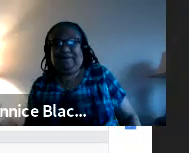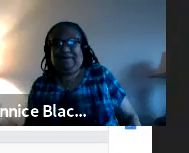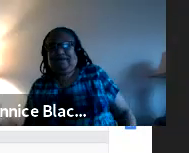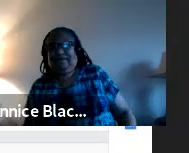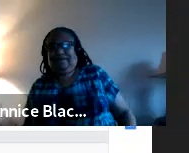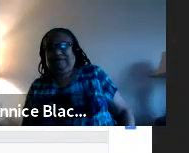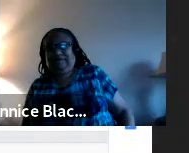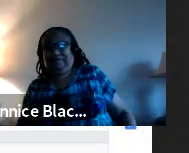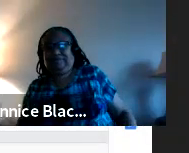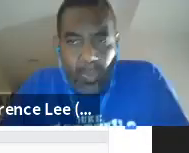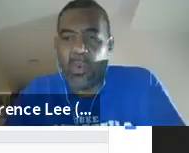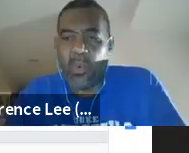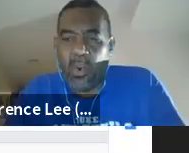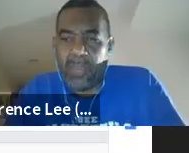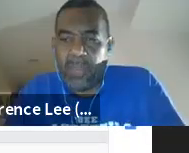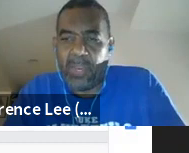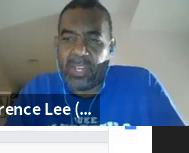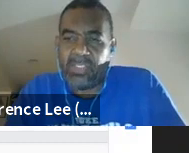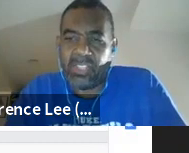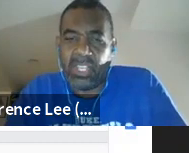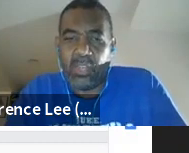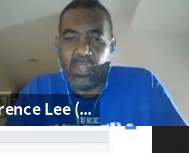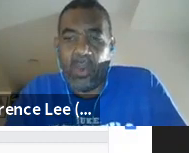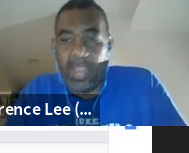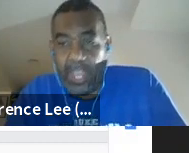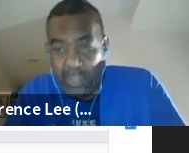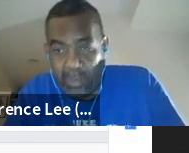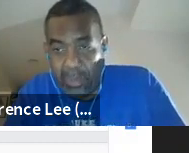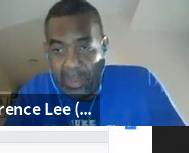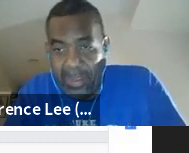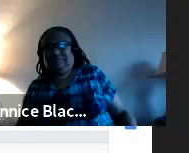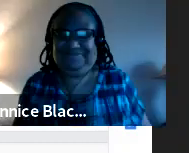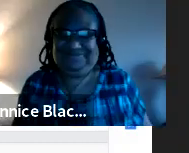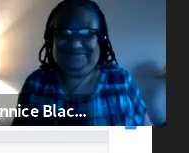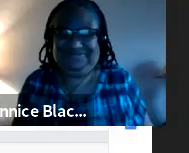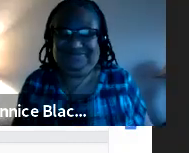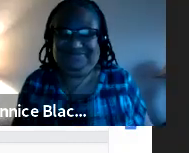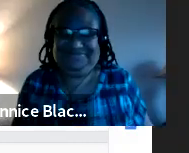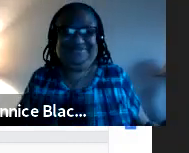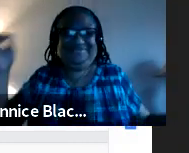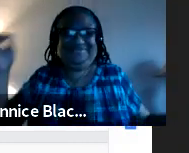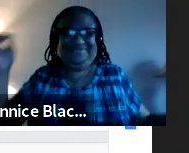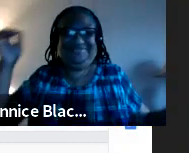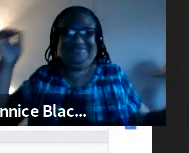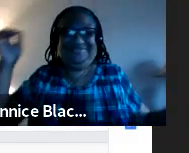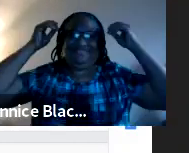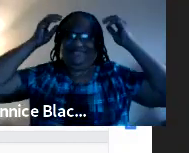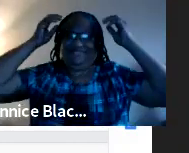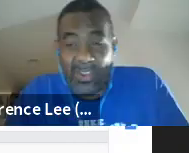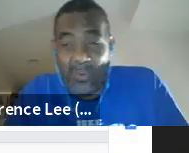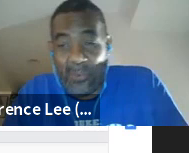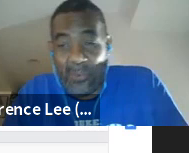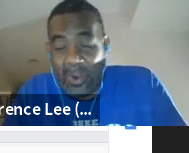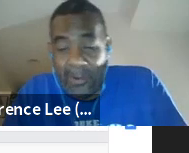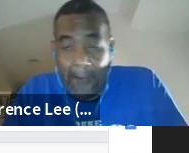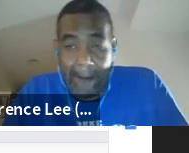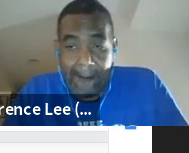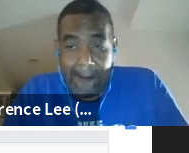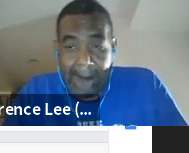Okay. We're trying to establish a quorum and we couldn't see you or hear you. So you are present for